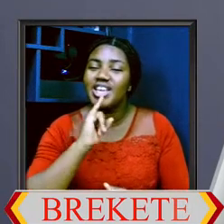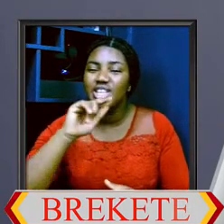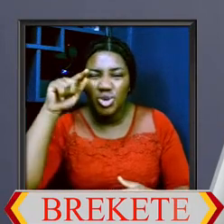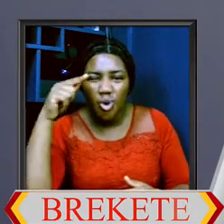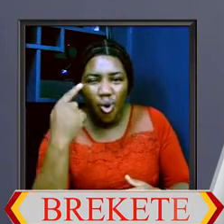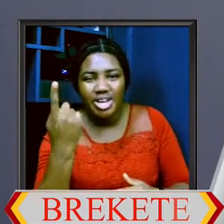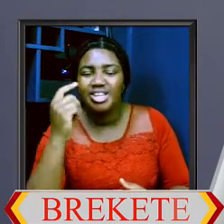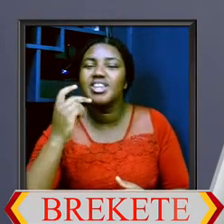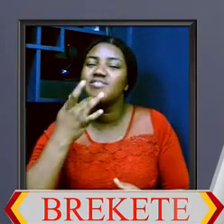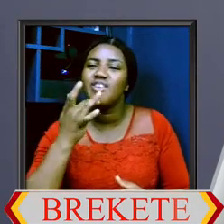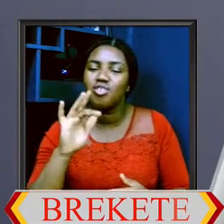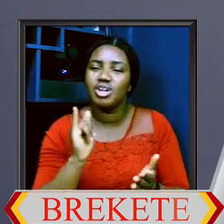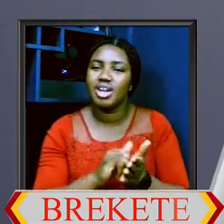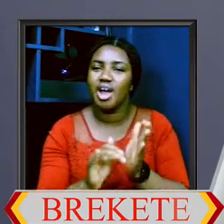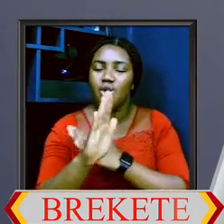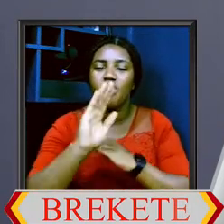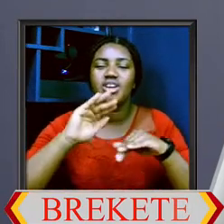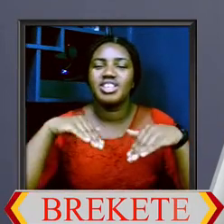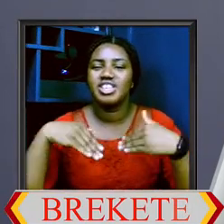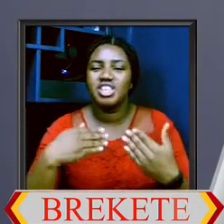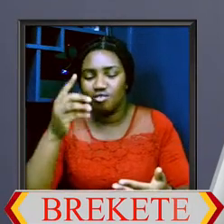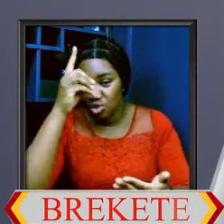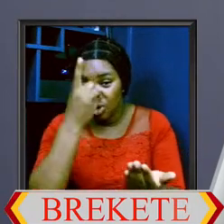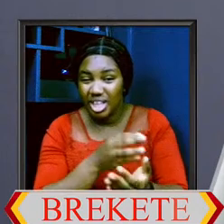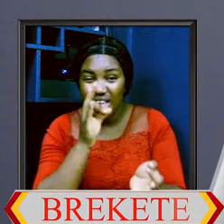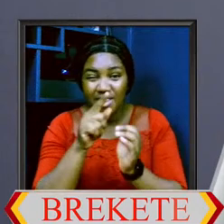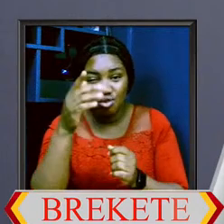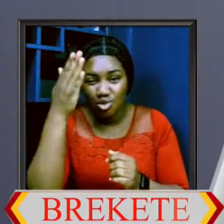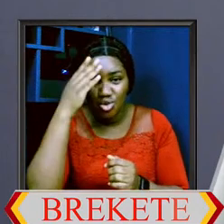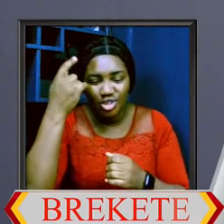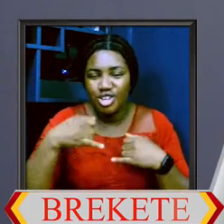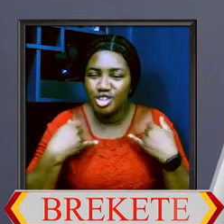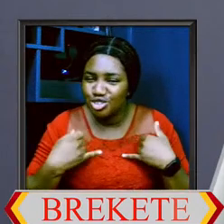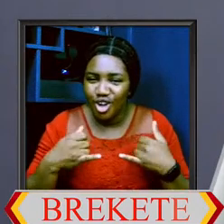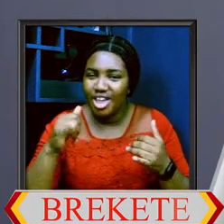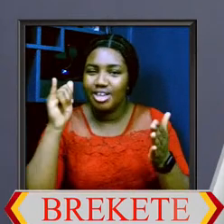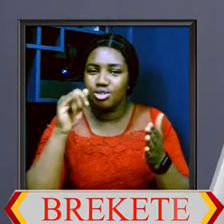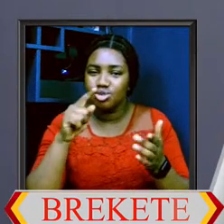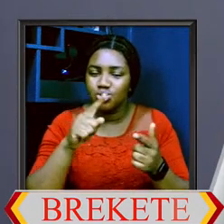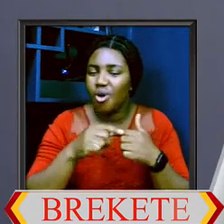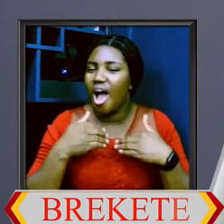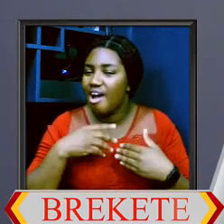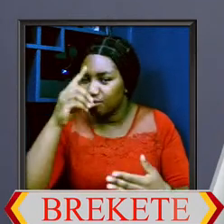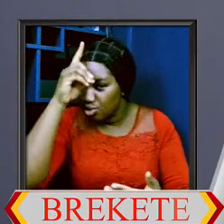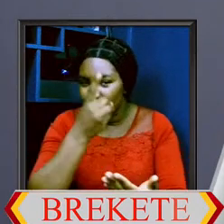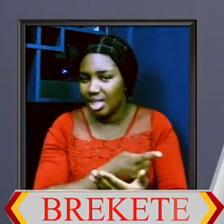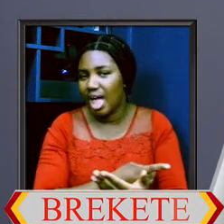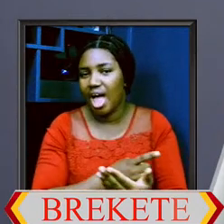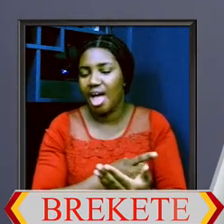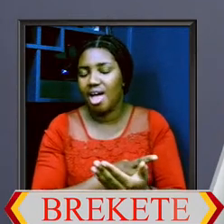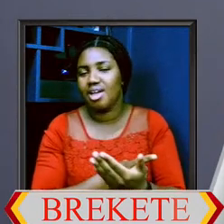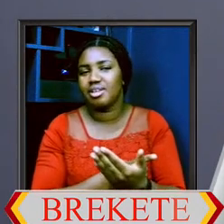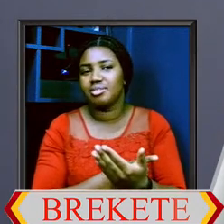only the favor n God they give daughters if you know the way to have daughters